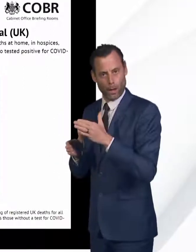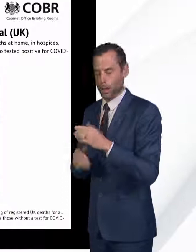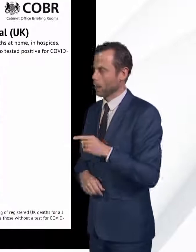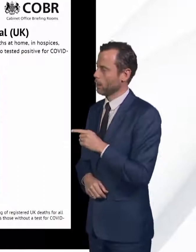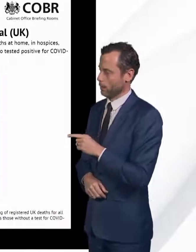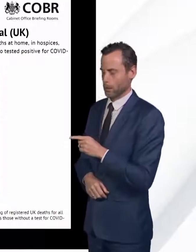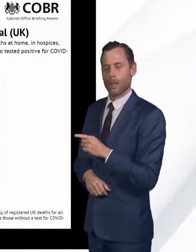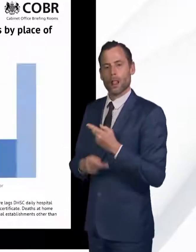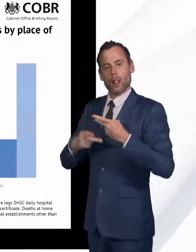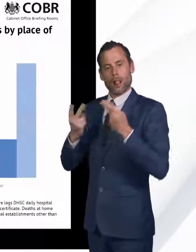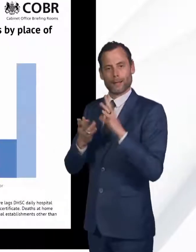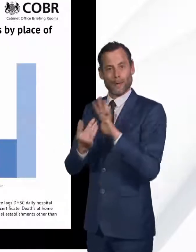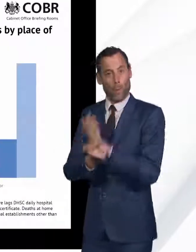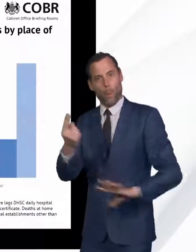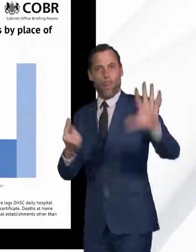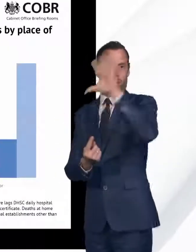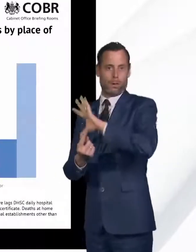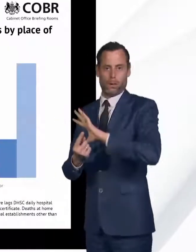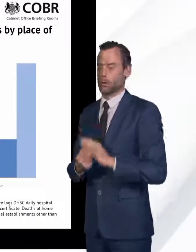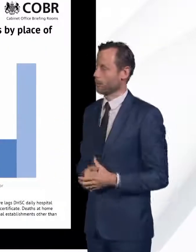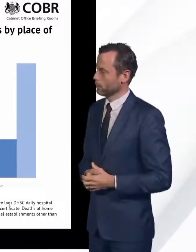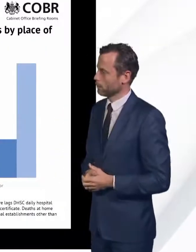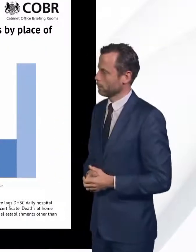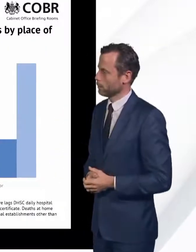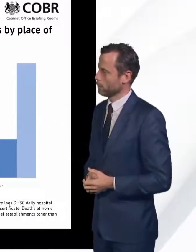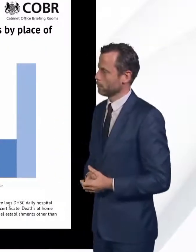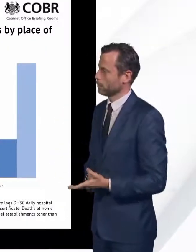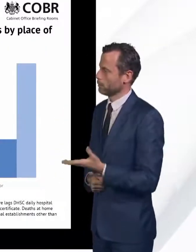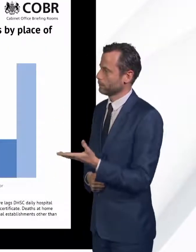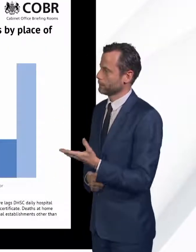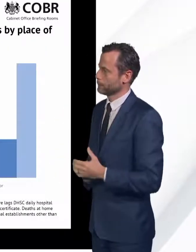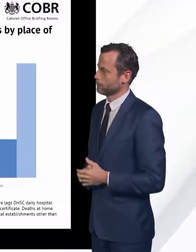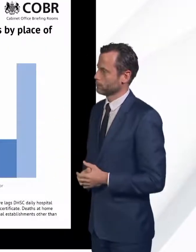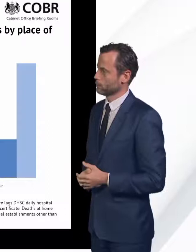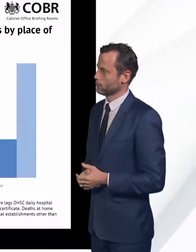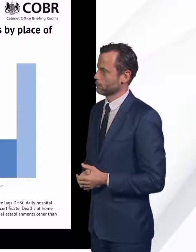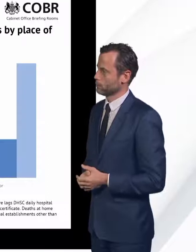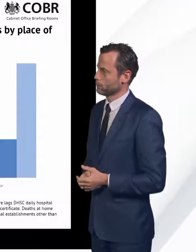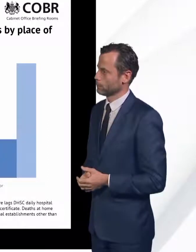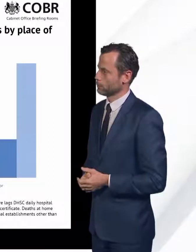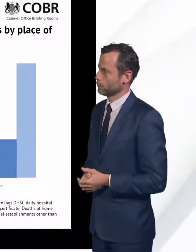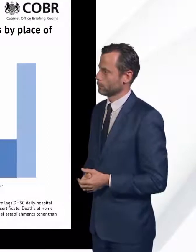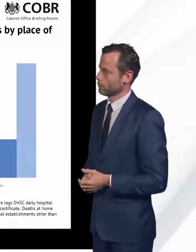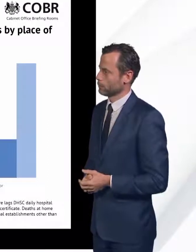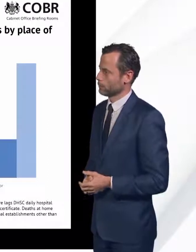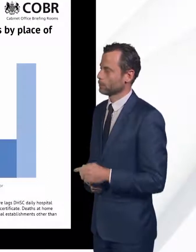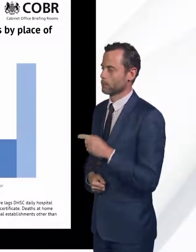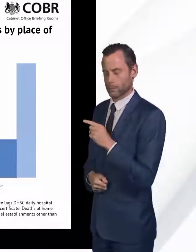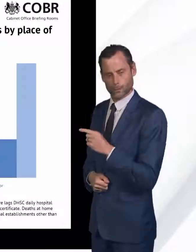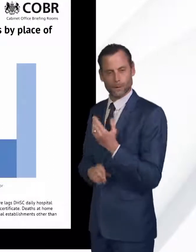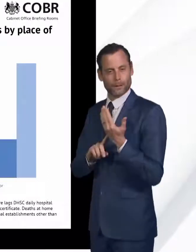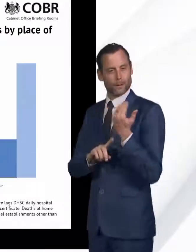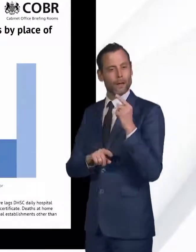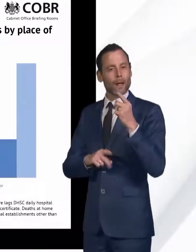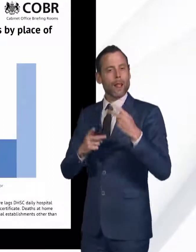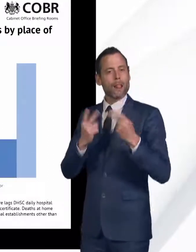next slide, please. So what the next slide does is it takes the pale blue line that we just had